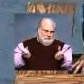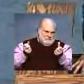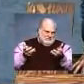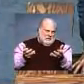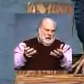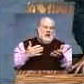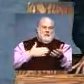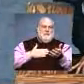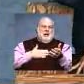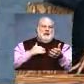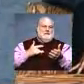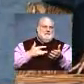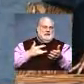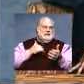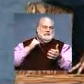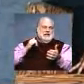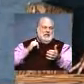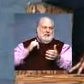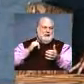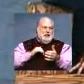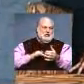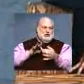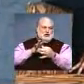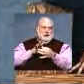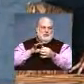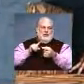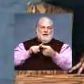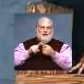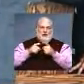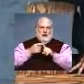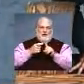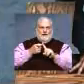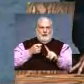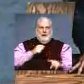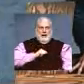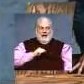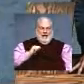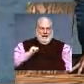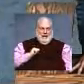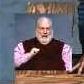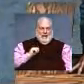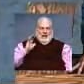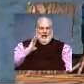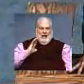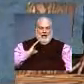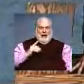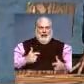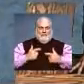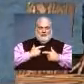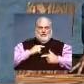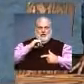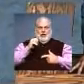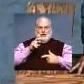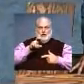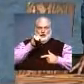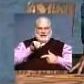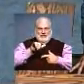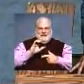mine as well. I would like to join my friend from Atlanta, because I used to live in Jersey City.